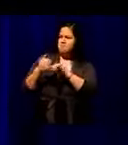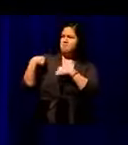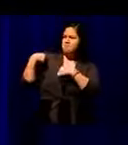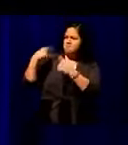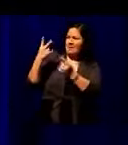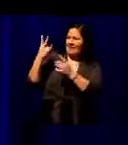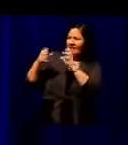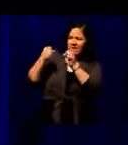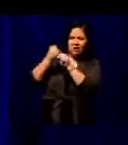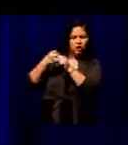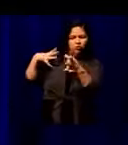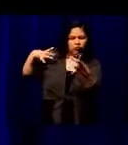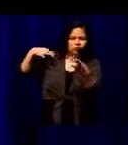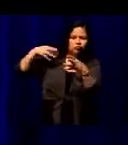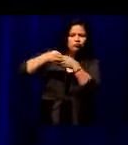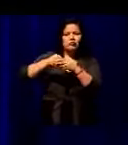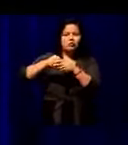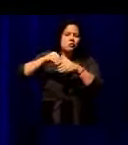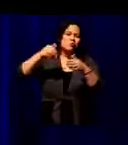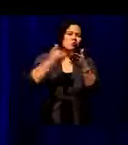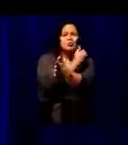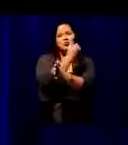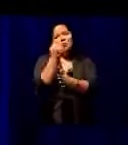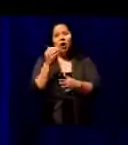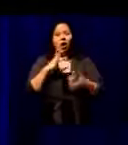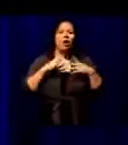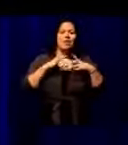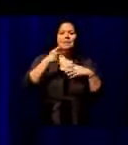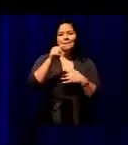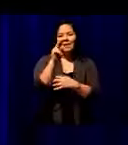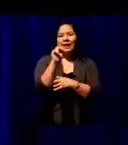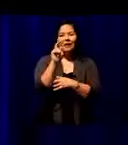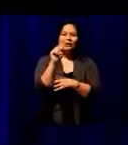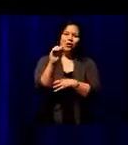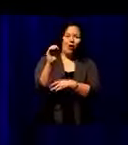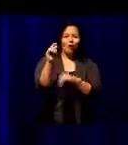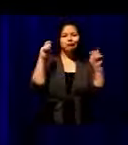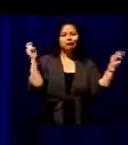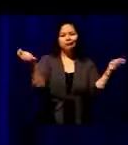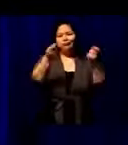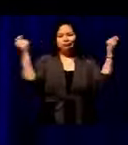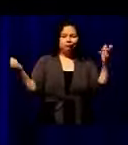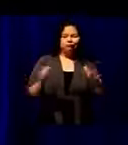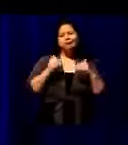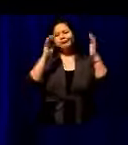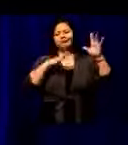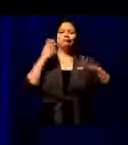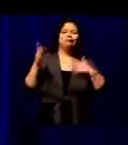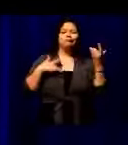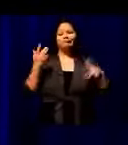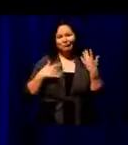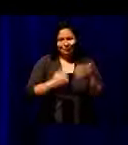7 years into a brand new holiday Panto extravaganza.